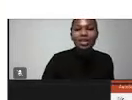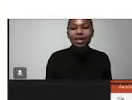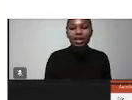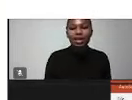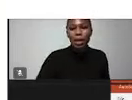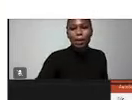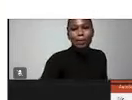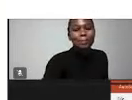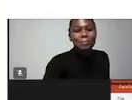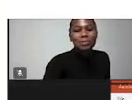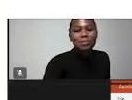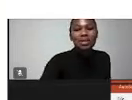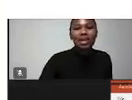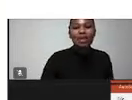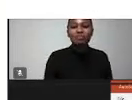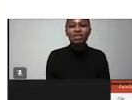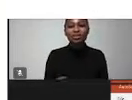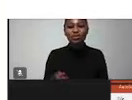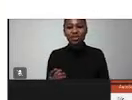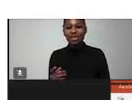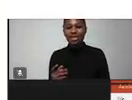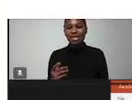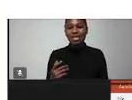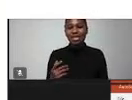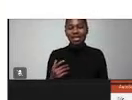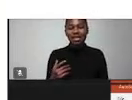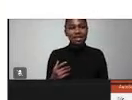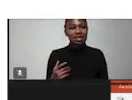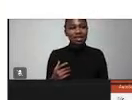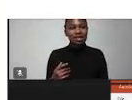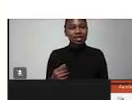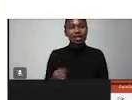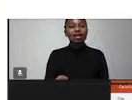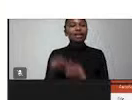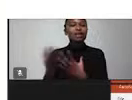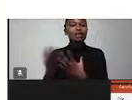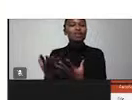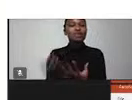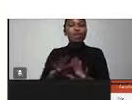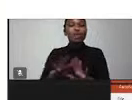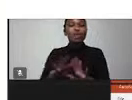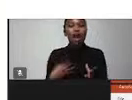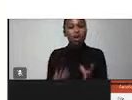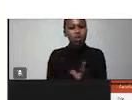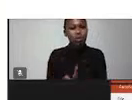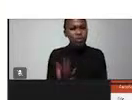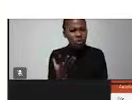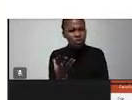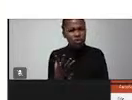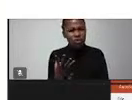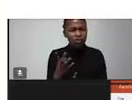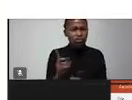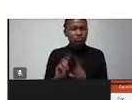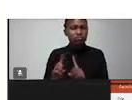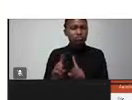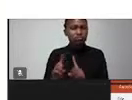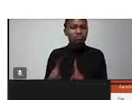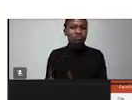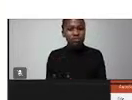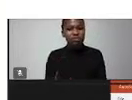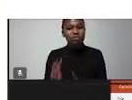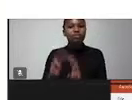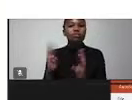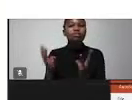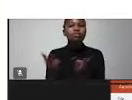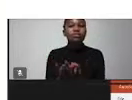PFA, specifically in terms of how do we add value to our export base and how do we grow in terms of the different commodities. And that's a lot of the work that we've been doing over the